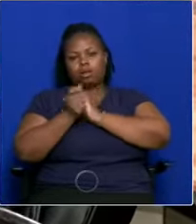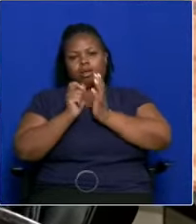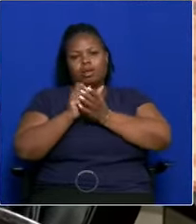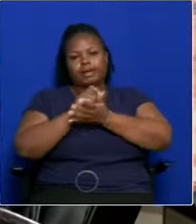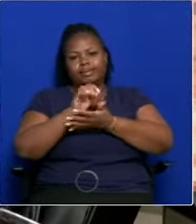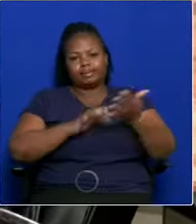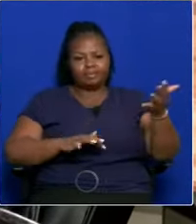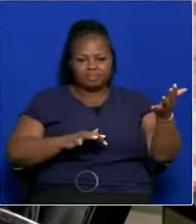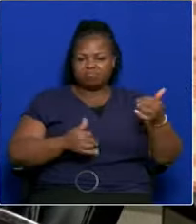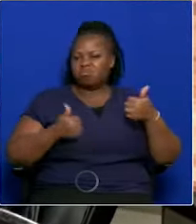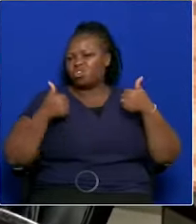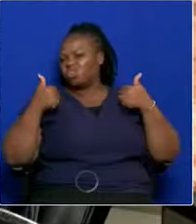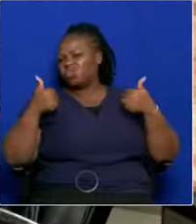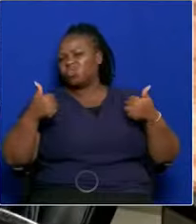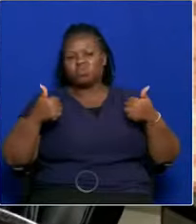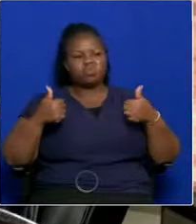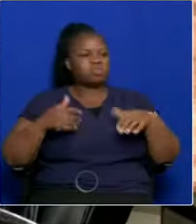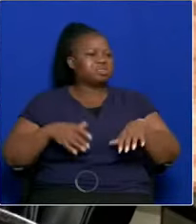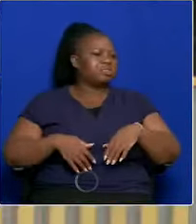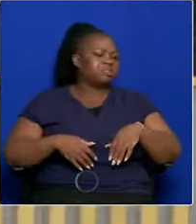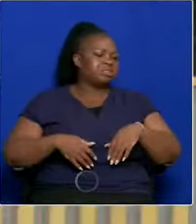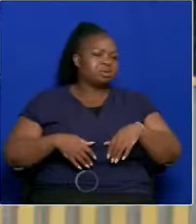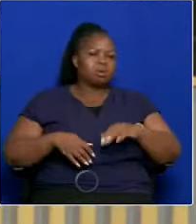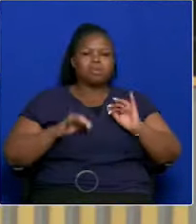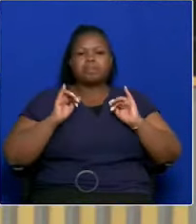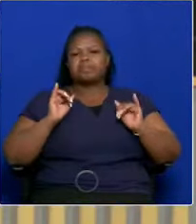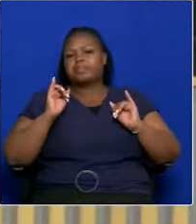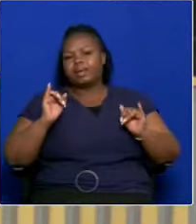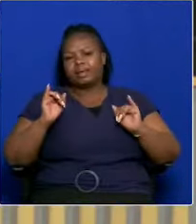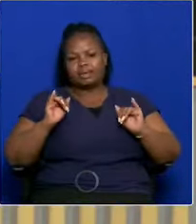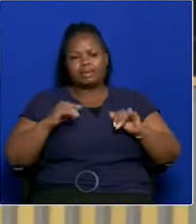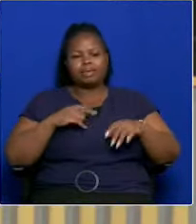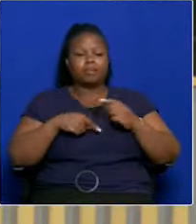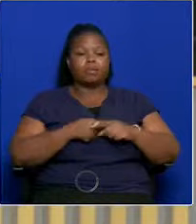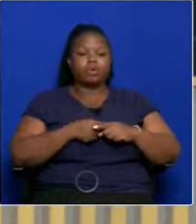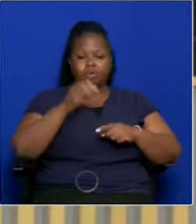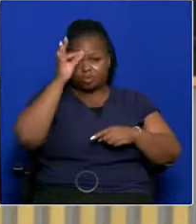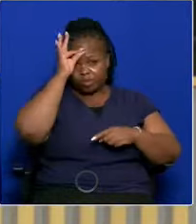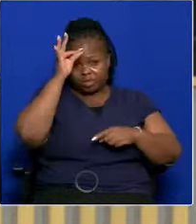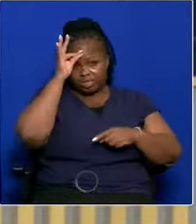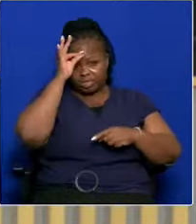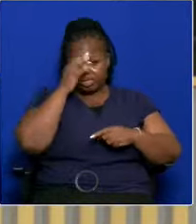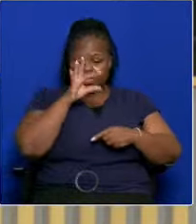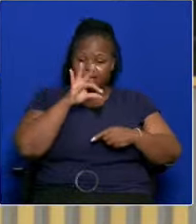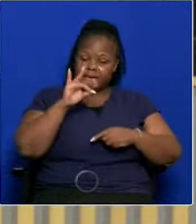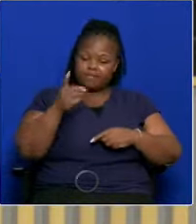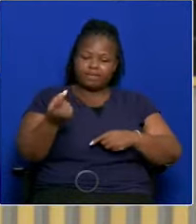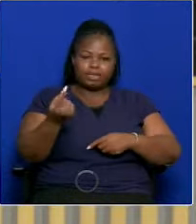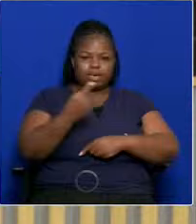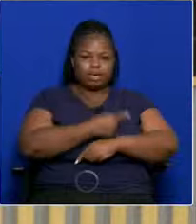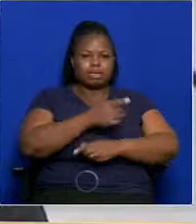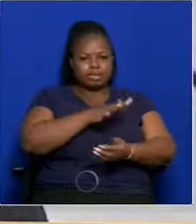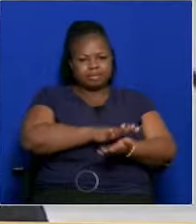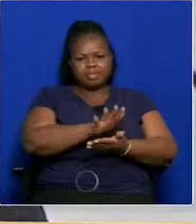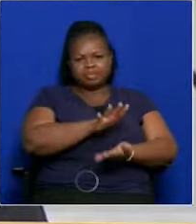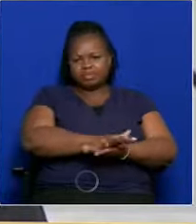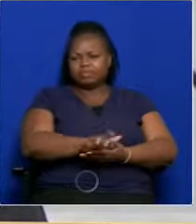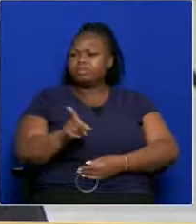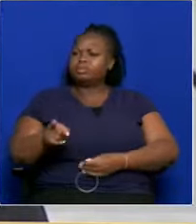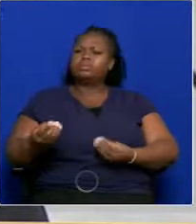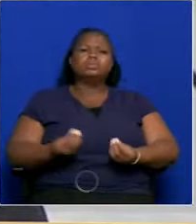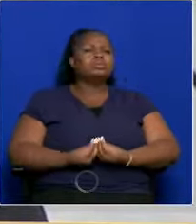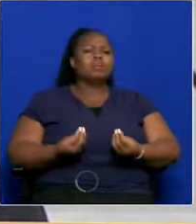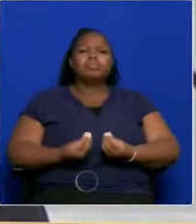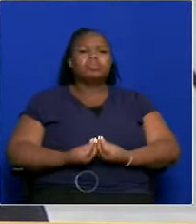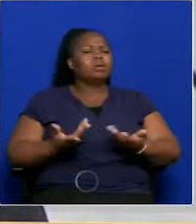bad, about SAPS. They print them on daily basis. So Yes, it's General. not something which is happening